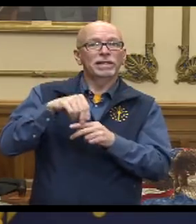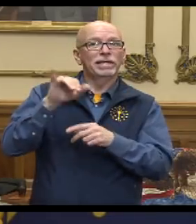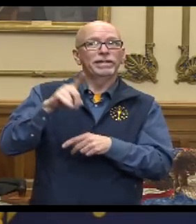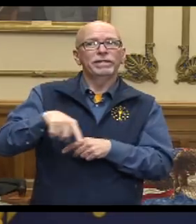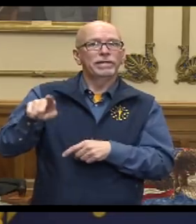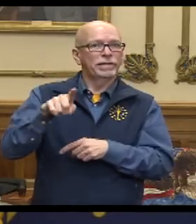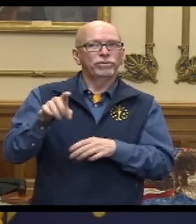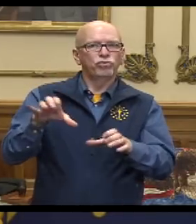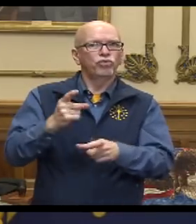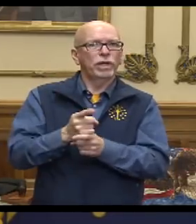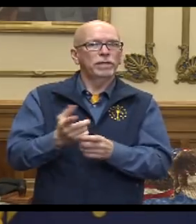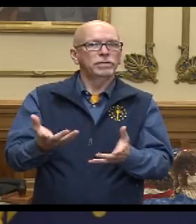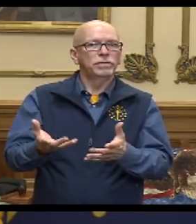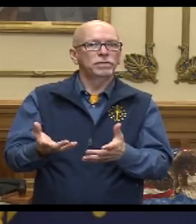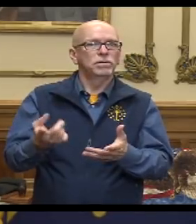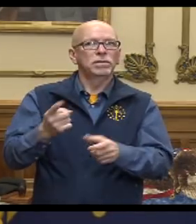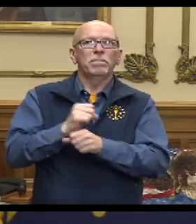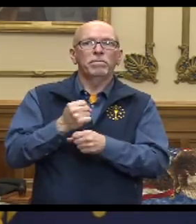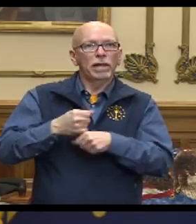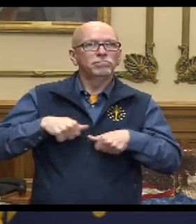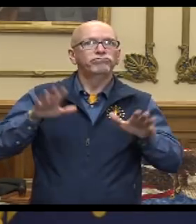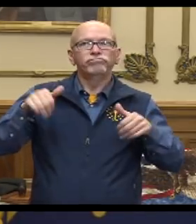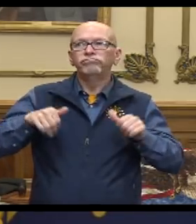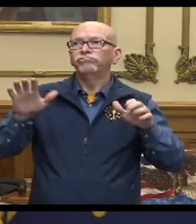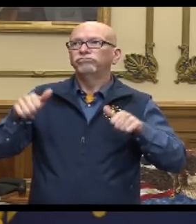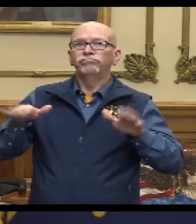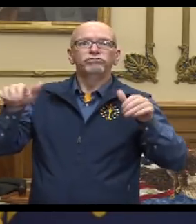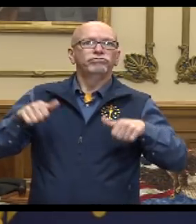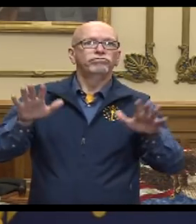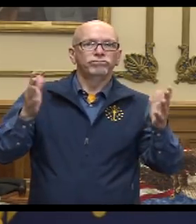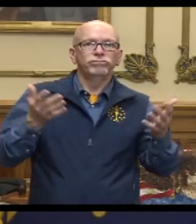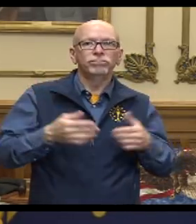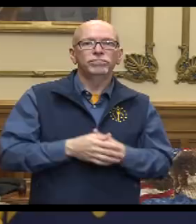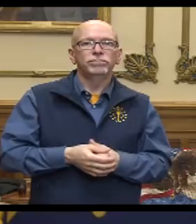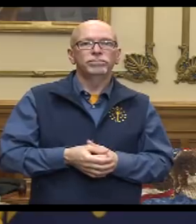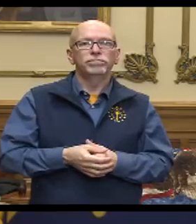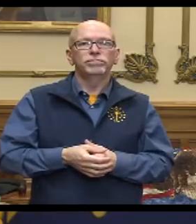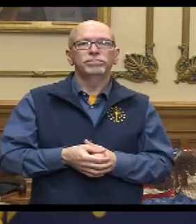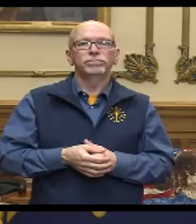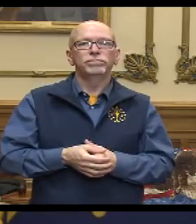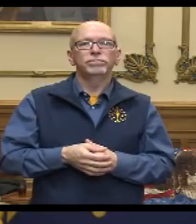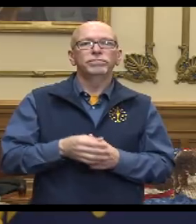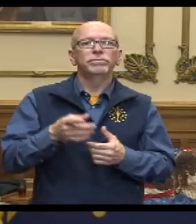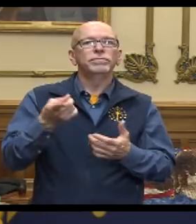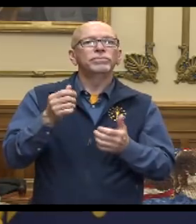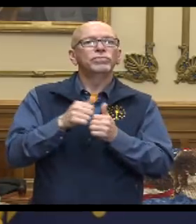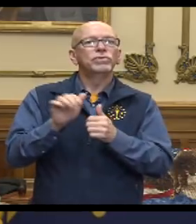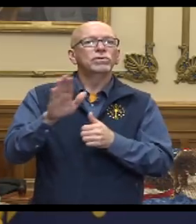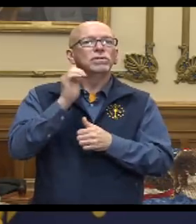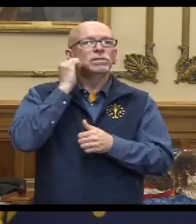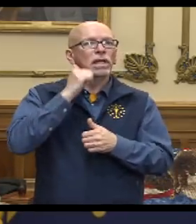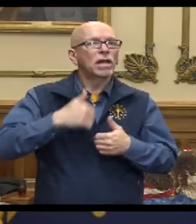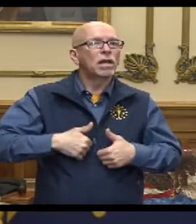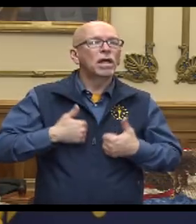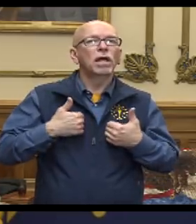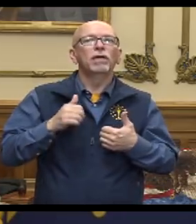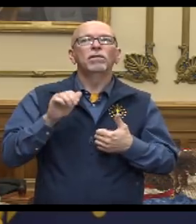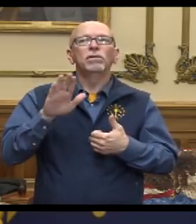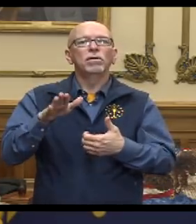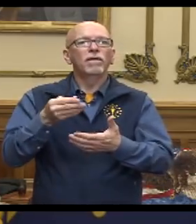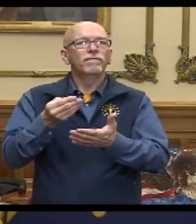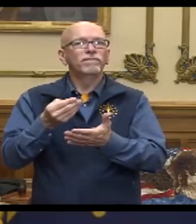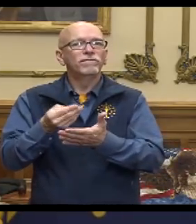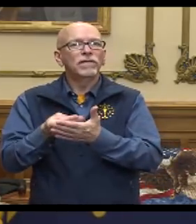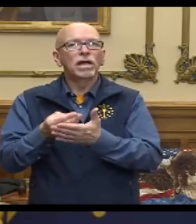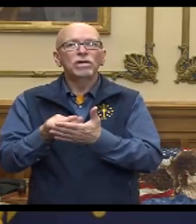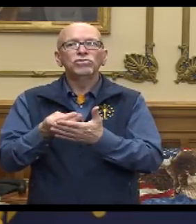the right thing and making a lot of sacrifices, by the way, in terms of their daily lives and their financial well-being,